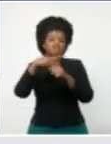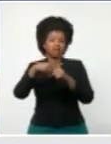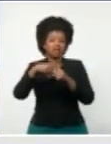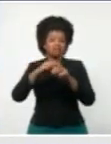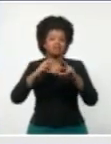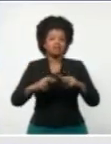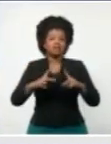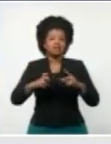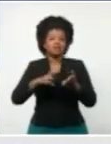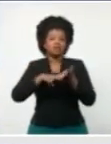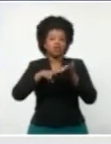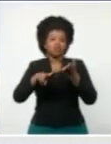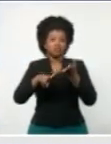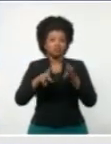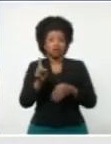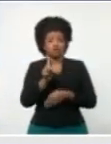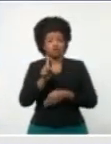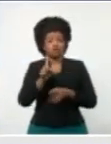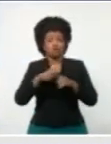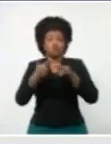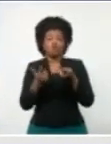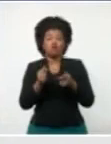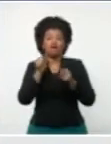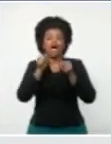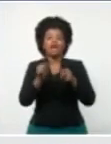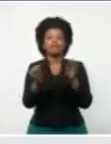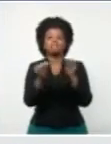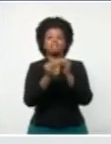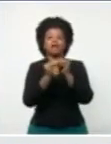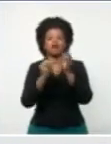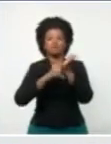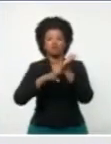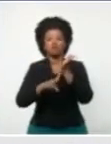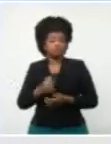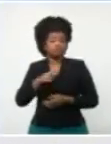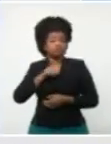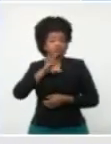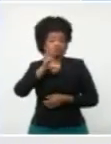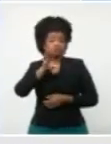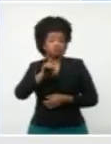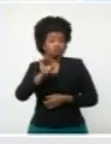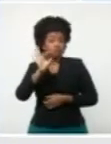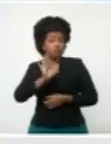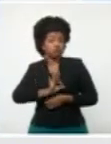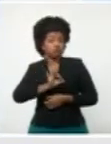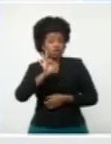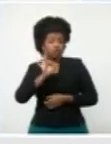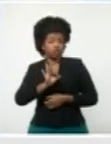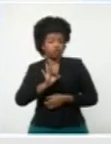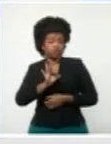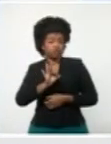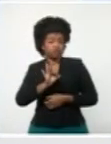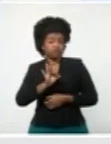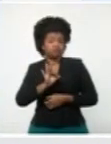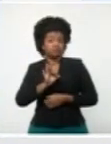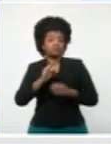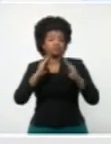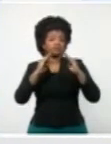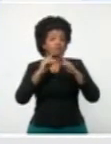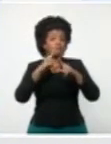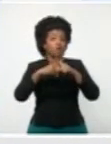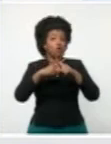Thus, the infection rate, the positivity rate in the last 15 days, I'm talking about the incidence rate